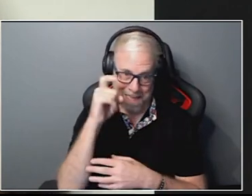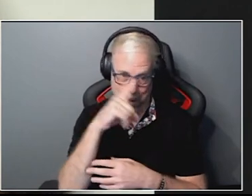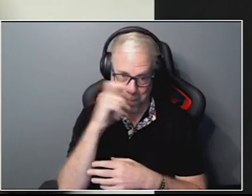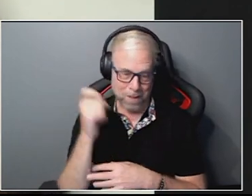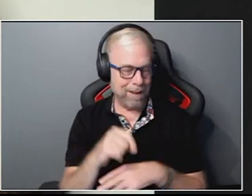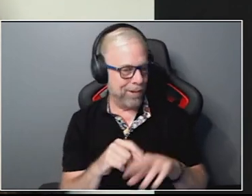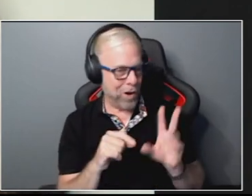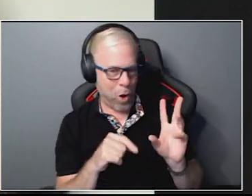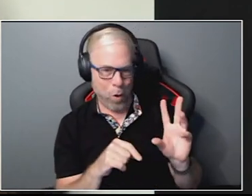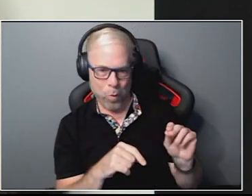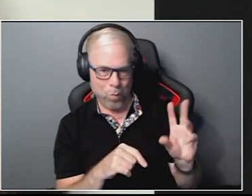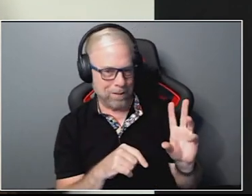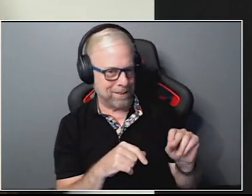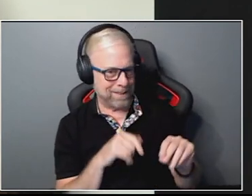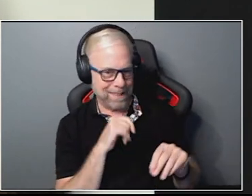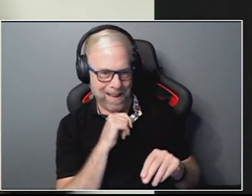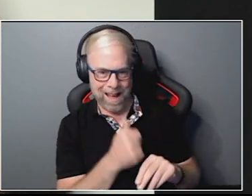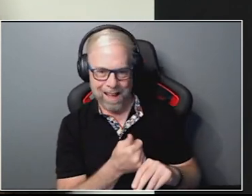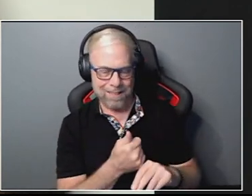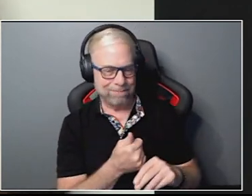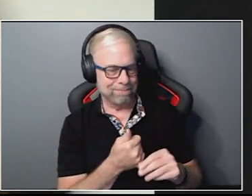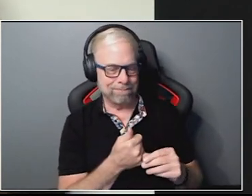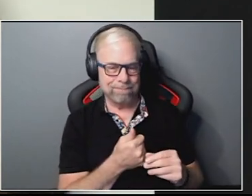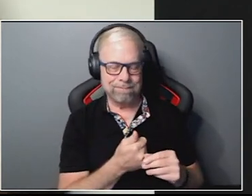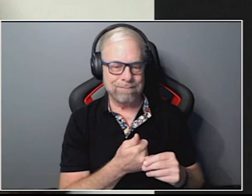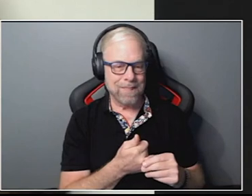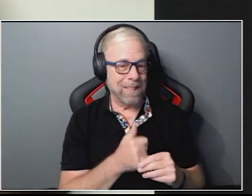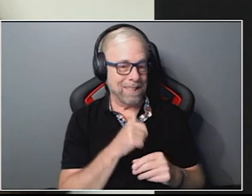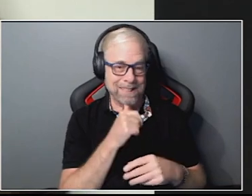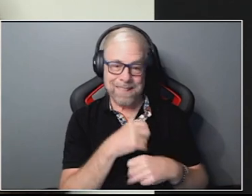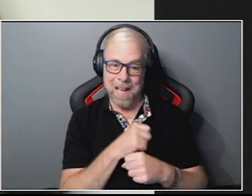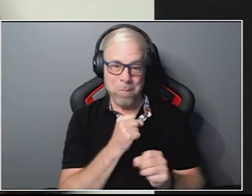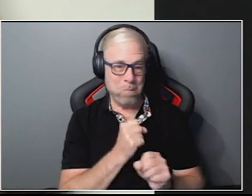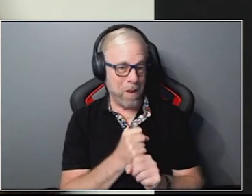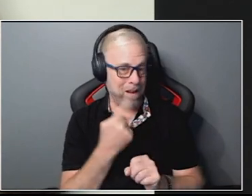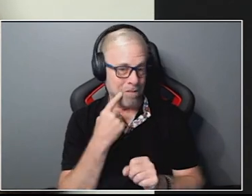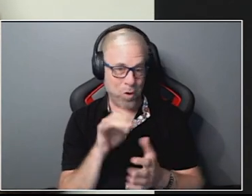No, it is not. Actually, it's not even made for New York winter either.